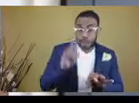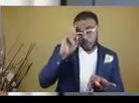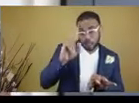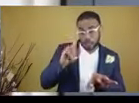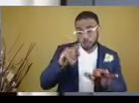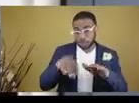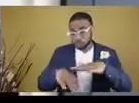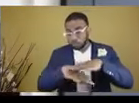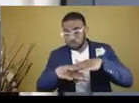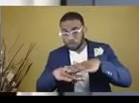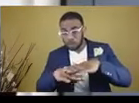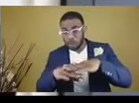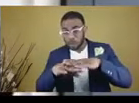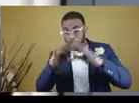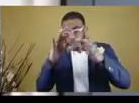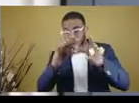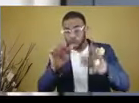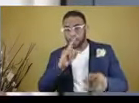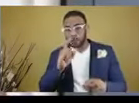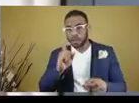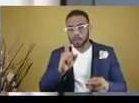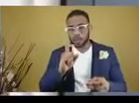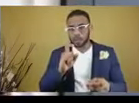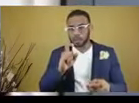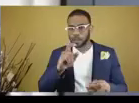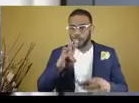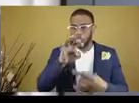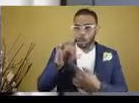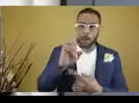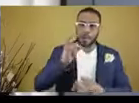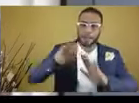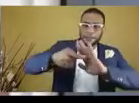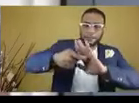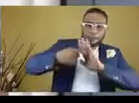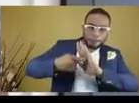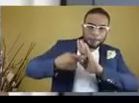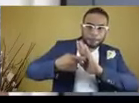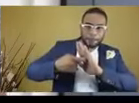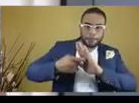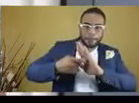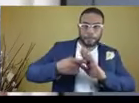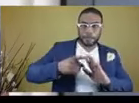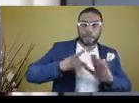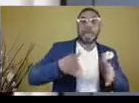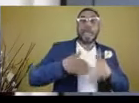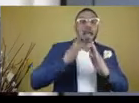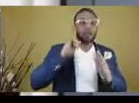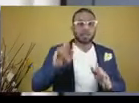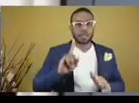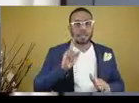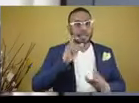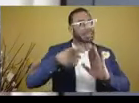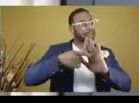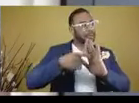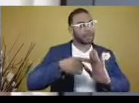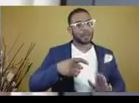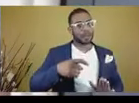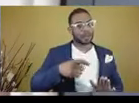underlined word that needs to be in bold is mandate. You know, that's asking for something. That's a demand. That is